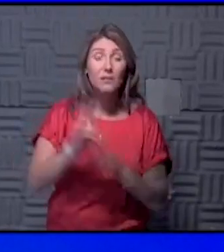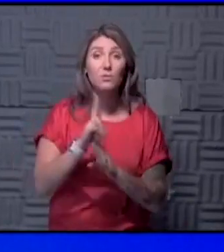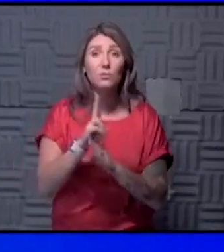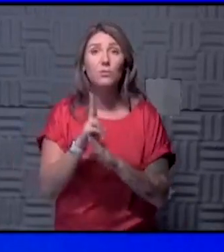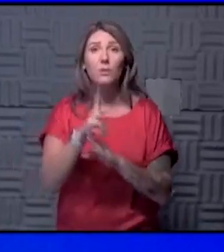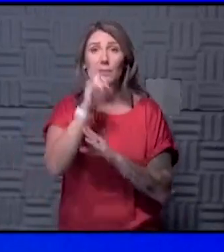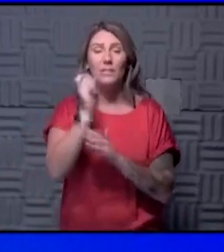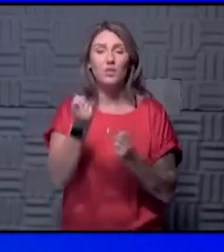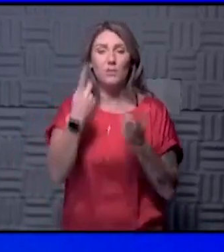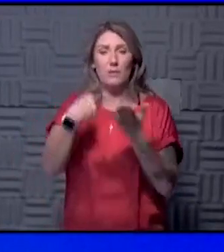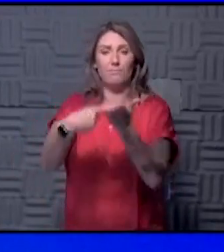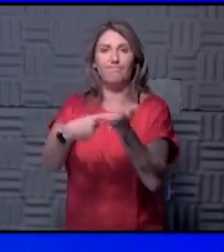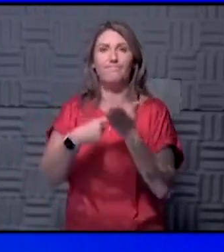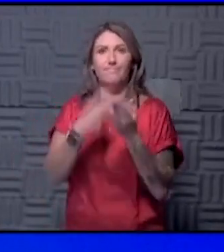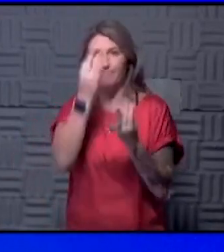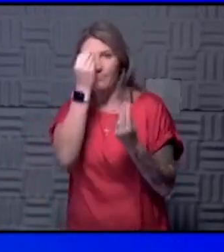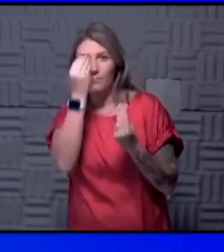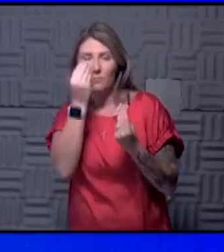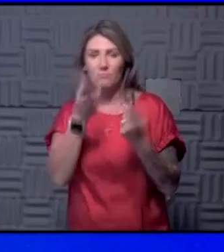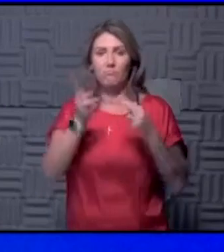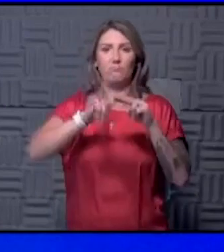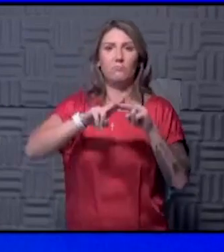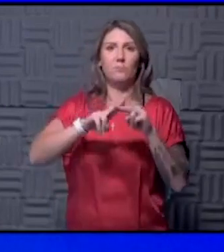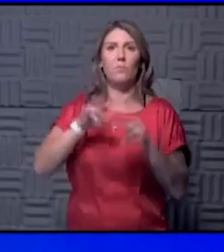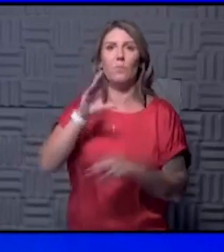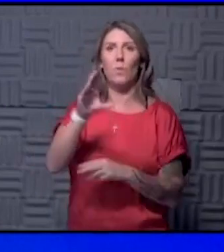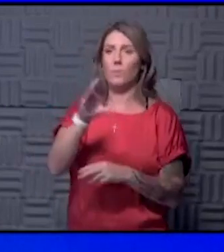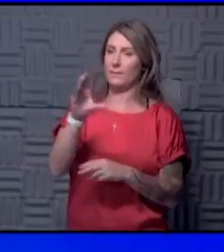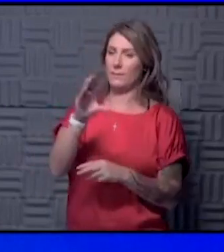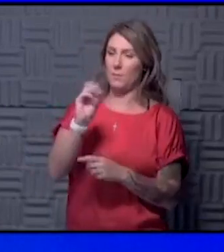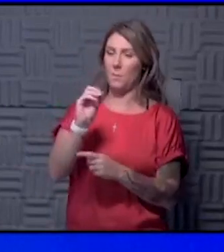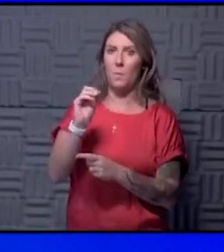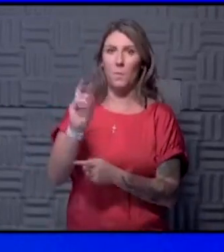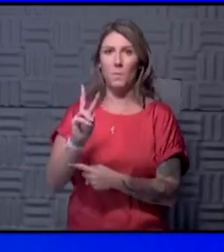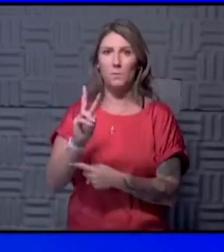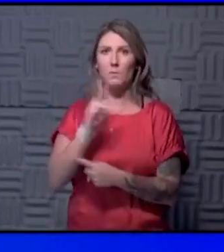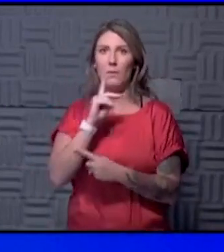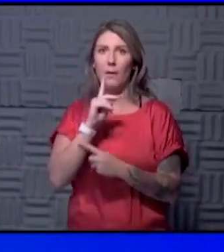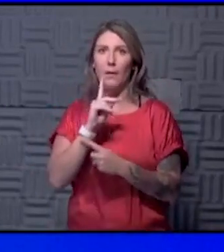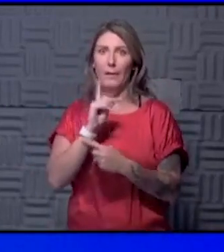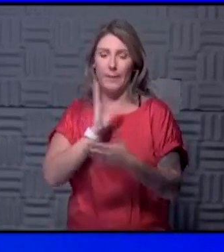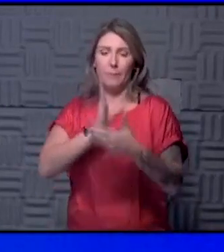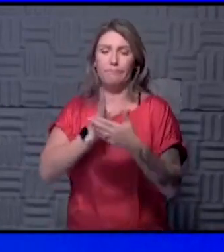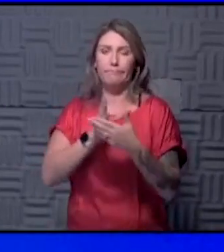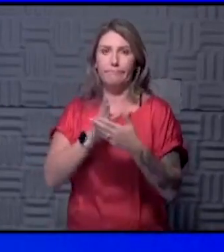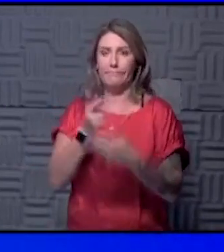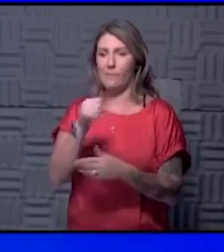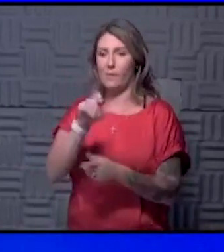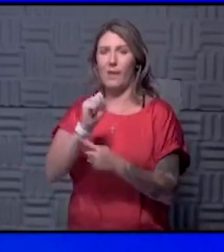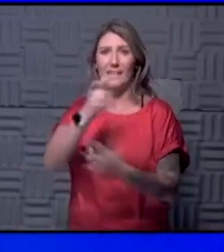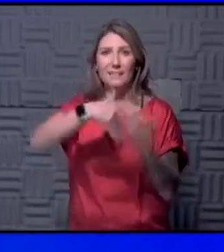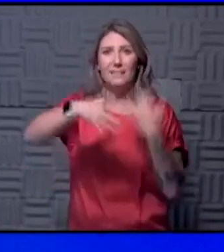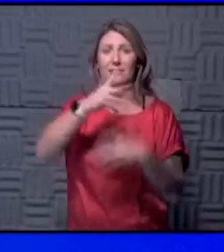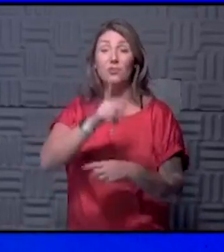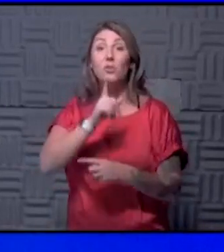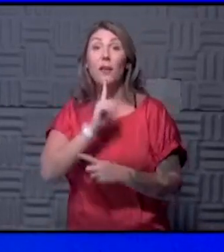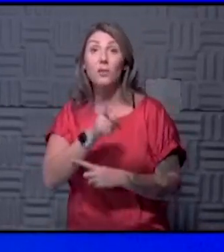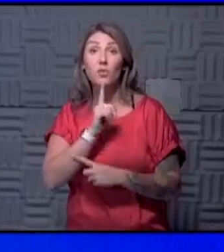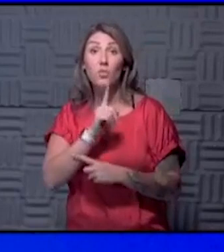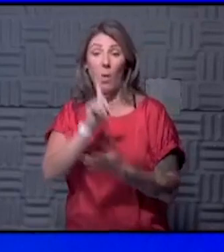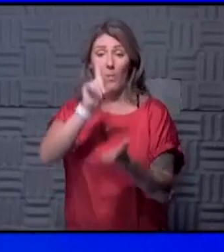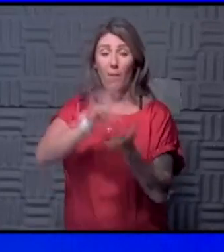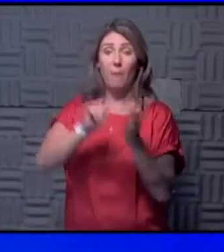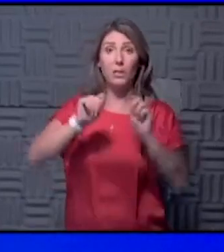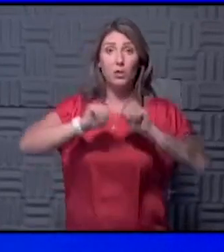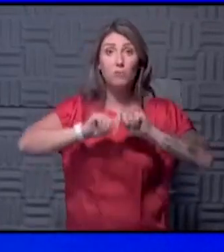of discussion and thought that it increased your CO2 and disrupted gas exchange. There was an actual, now a